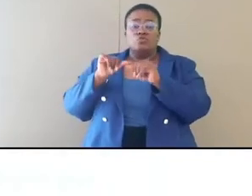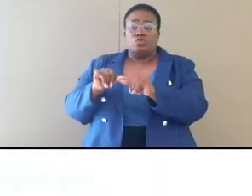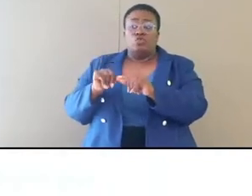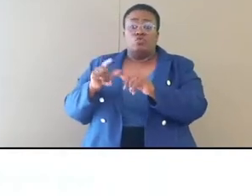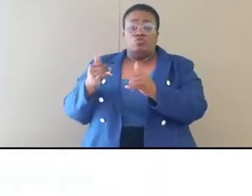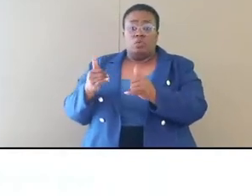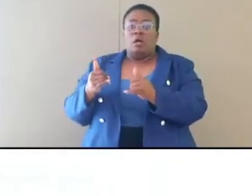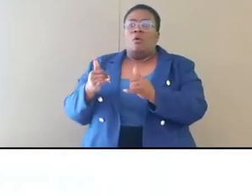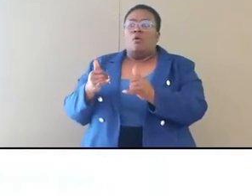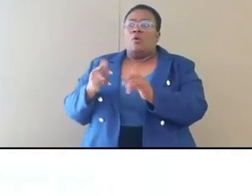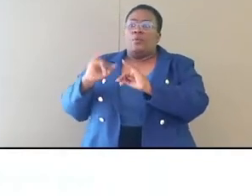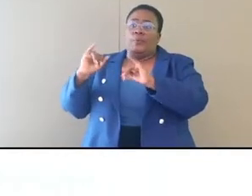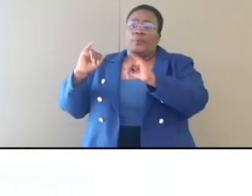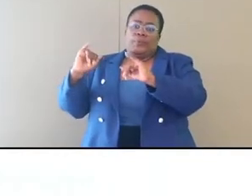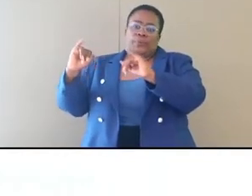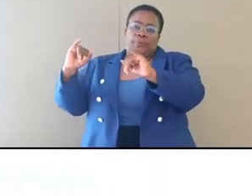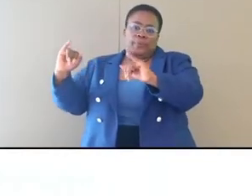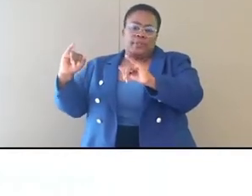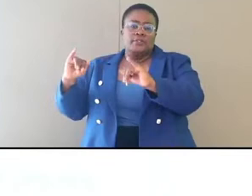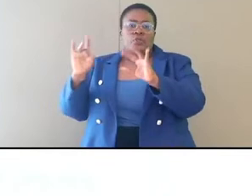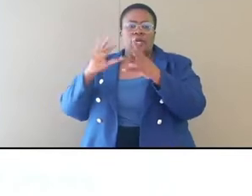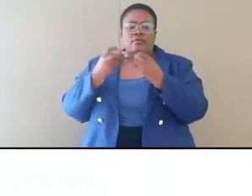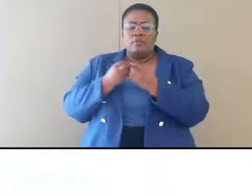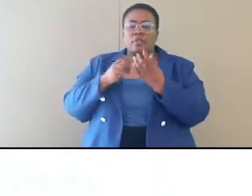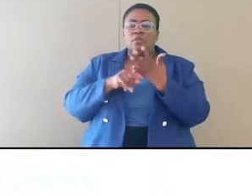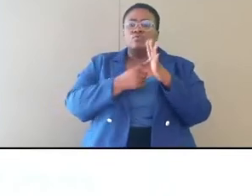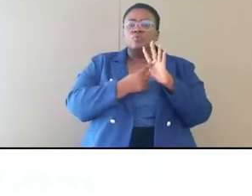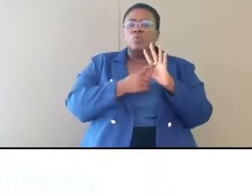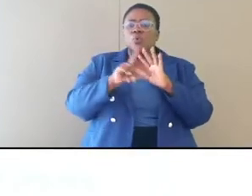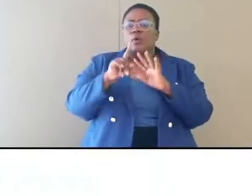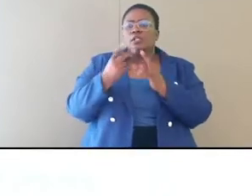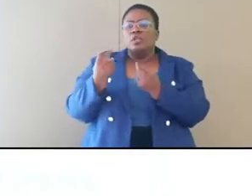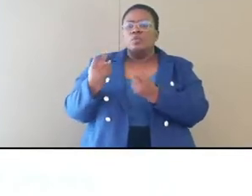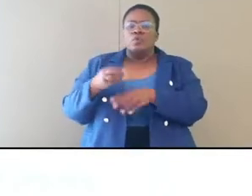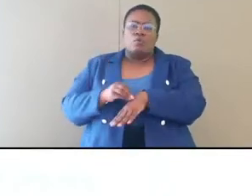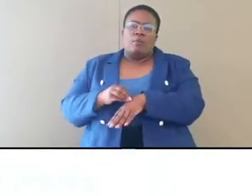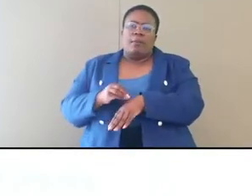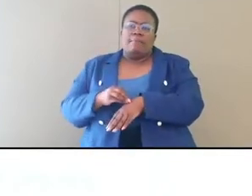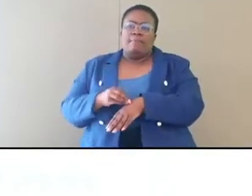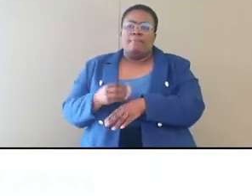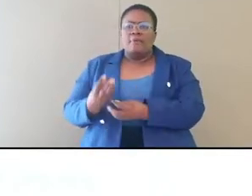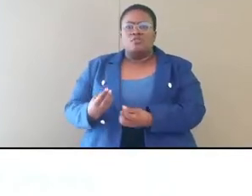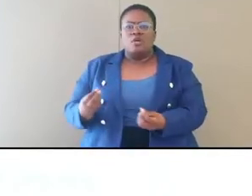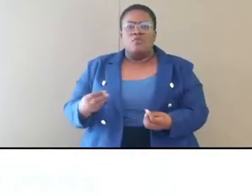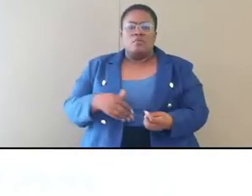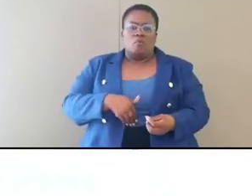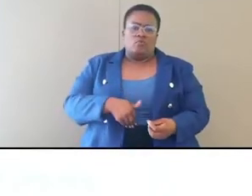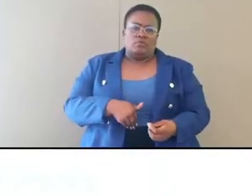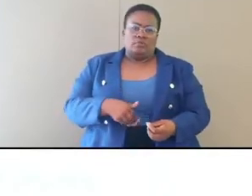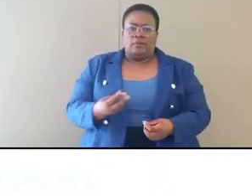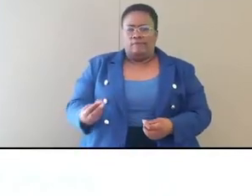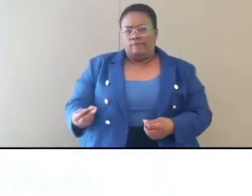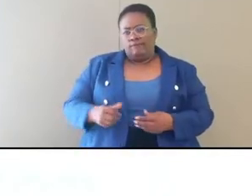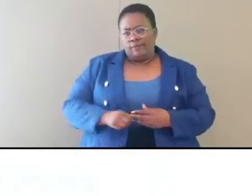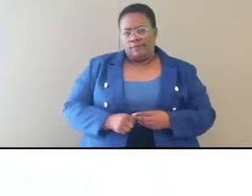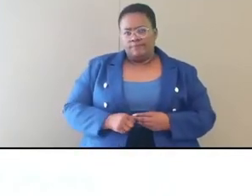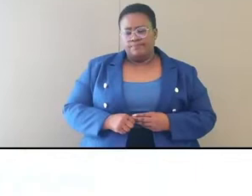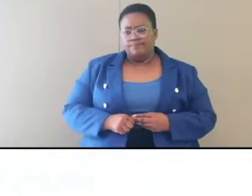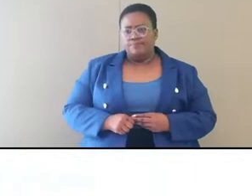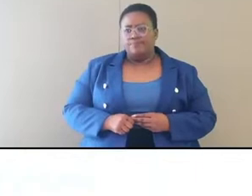even now. So everything is pointing to a new problem of rising child poverty and malnutrition.